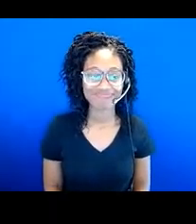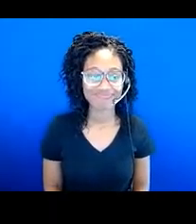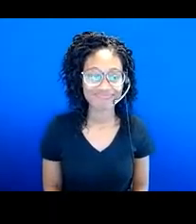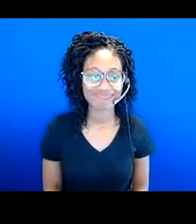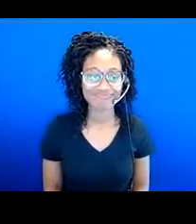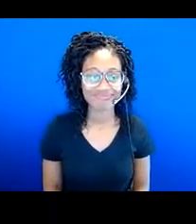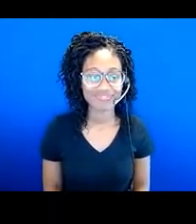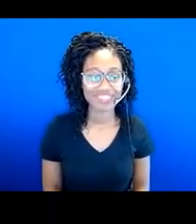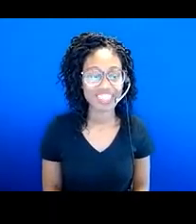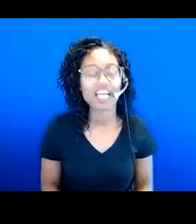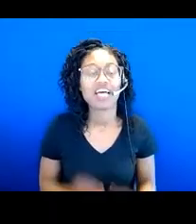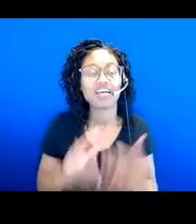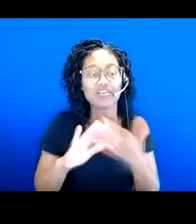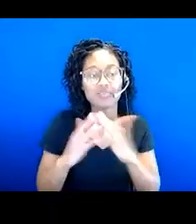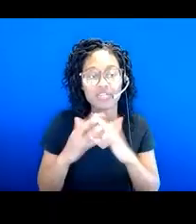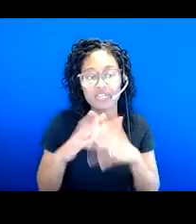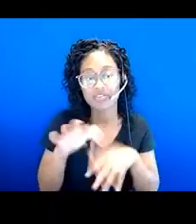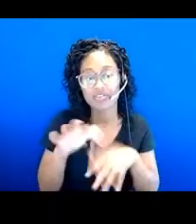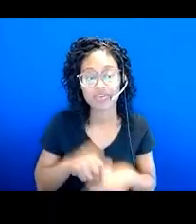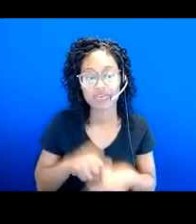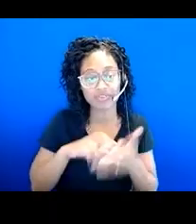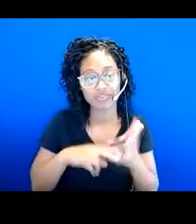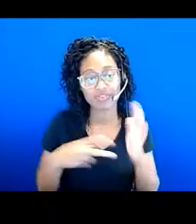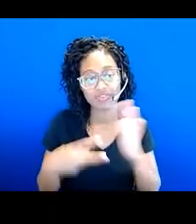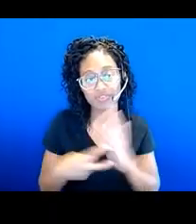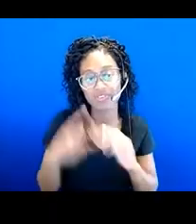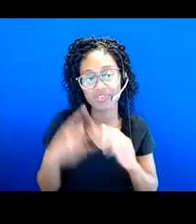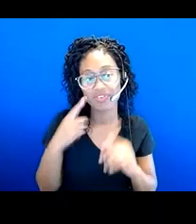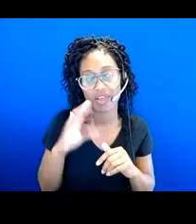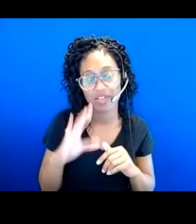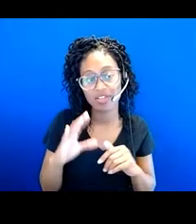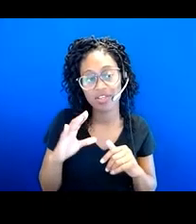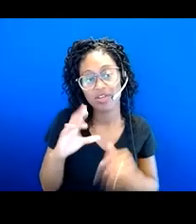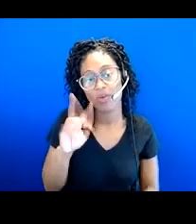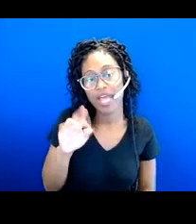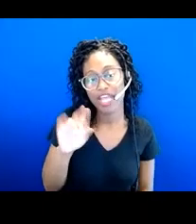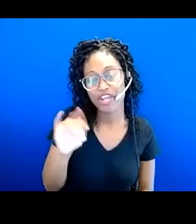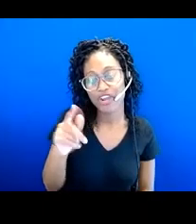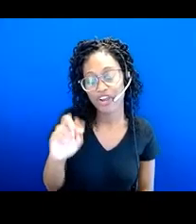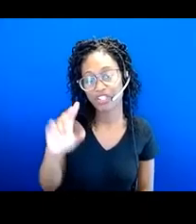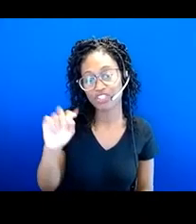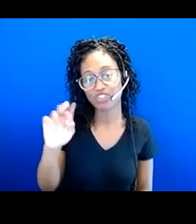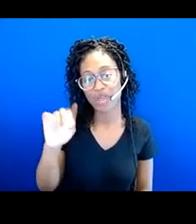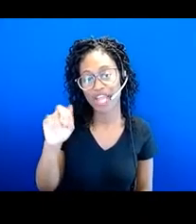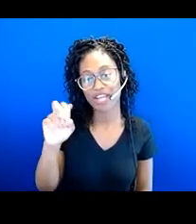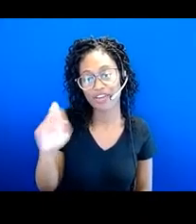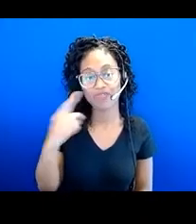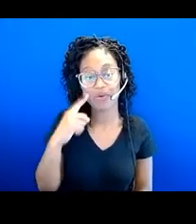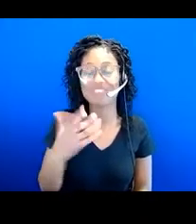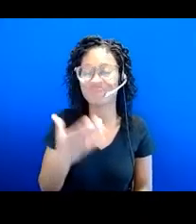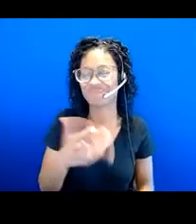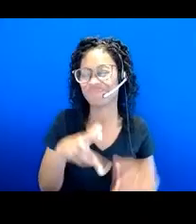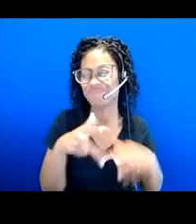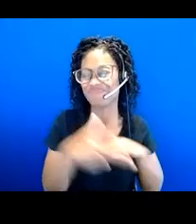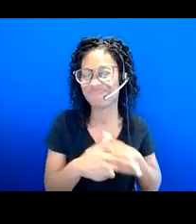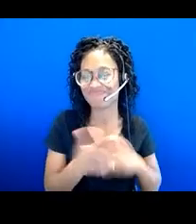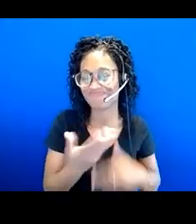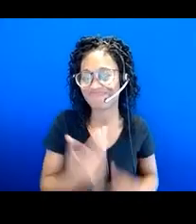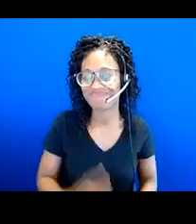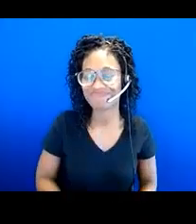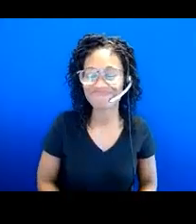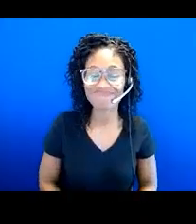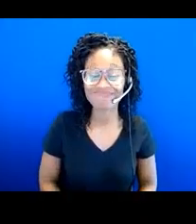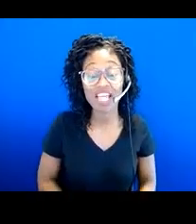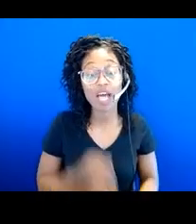Community of practice, as defined by Wenger Trainer 2015, is a group of learners who are in the... So that's a little